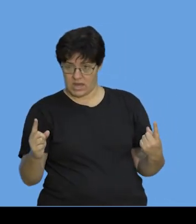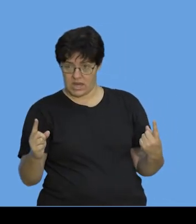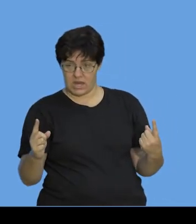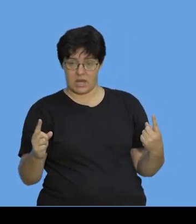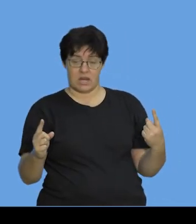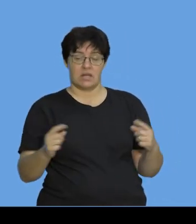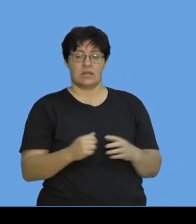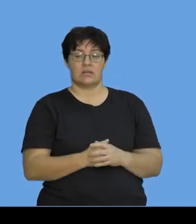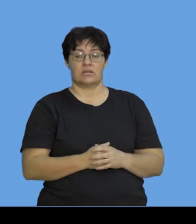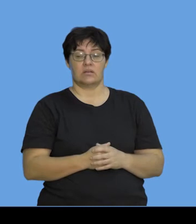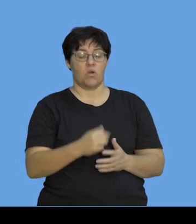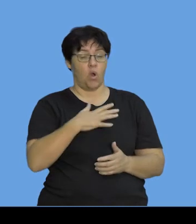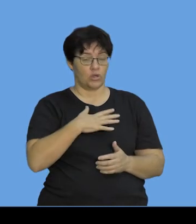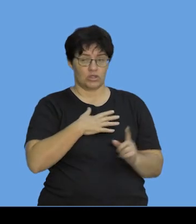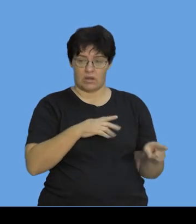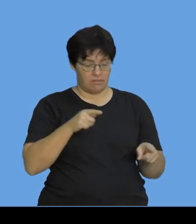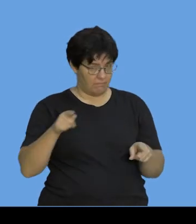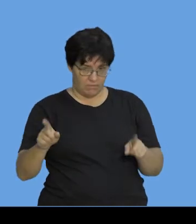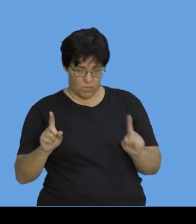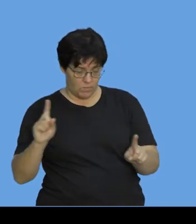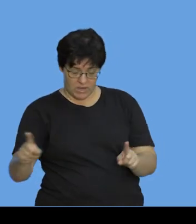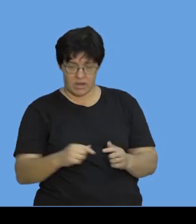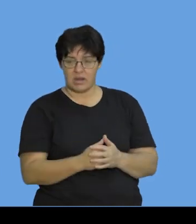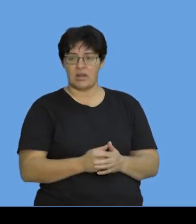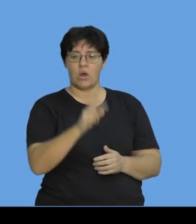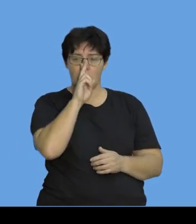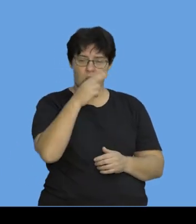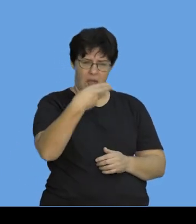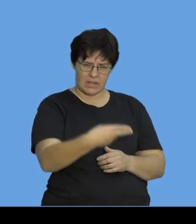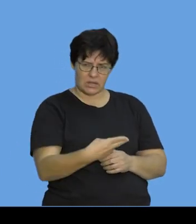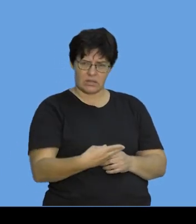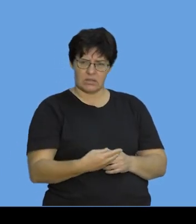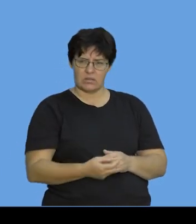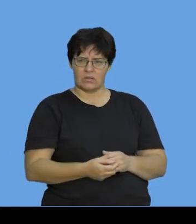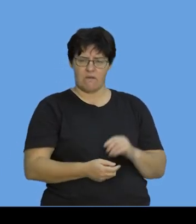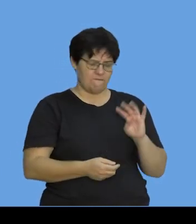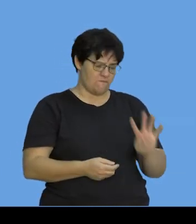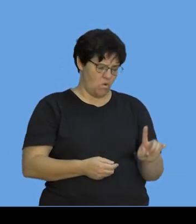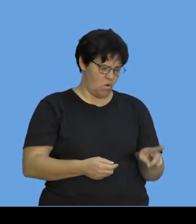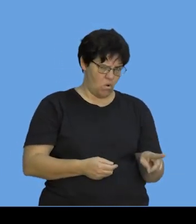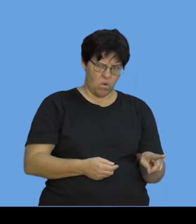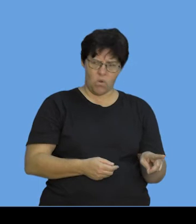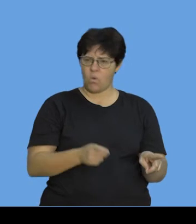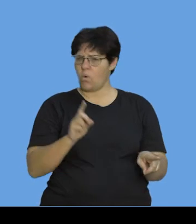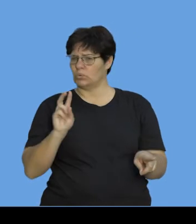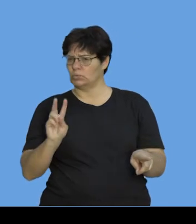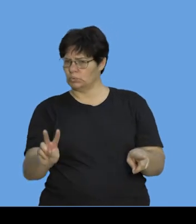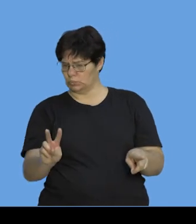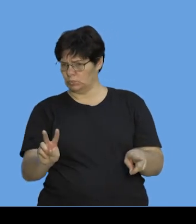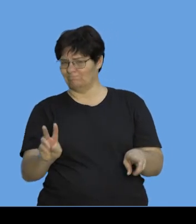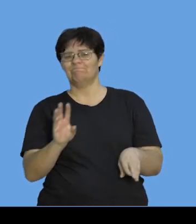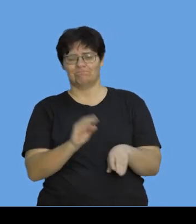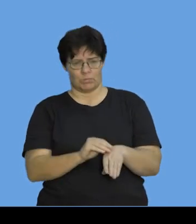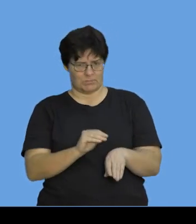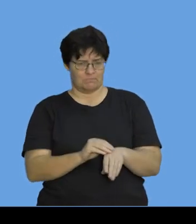oxygen is fine. If you look at hydrogen, there's 4 on the reactants, and then there's 2 on the product. It means in terms of